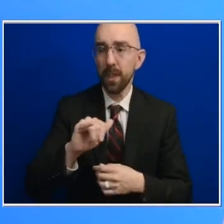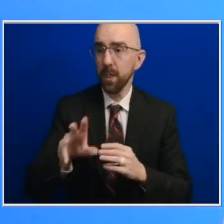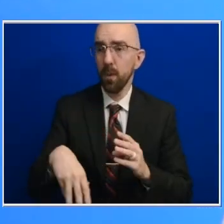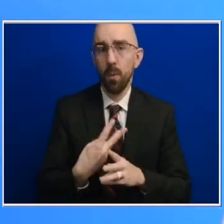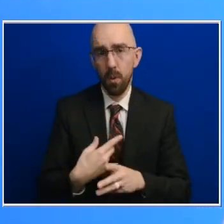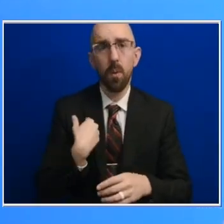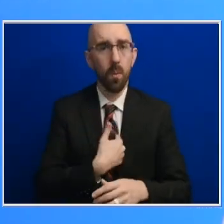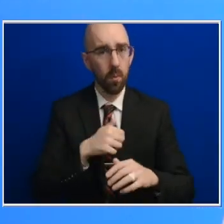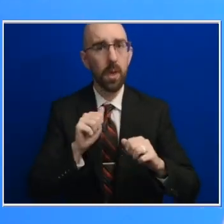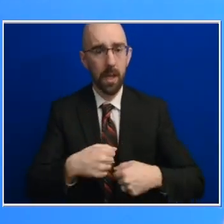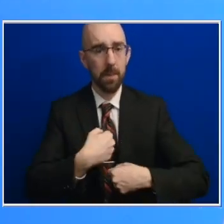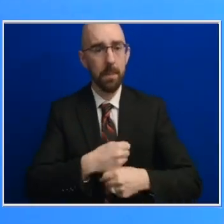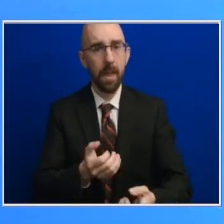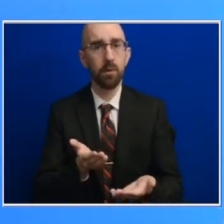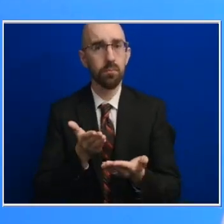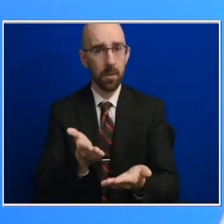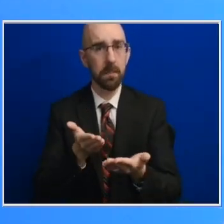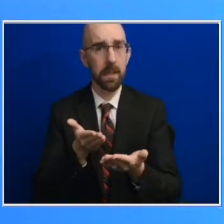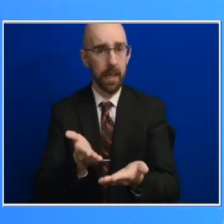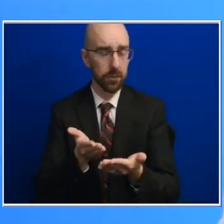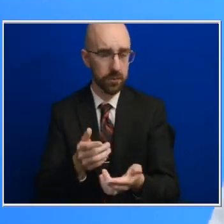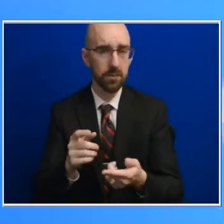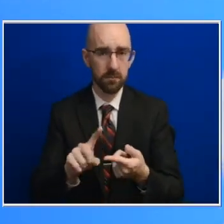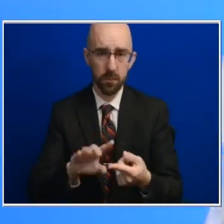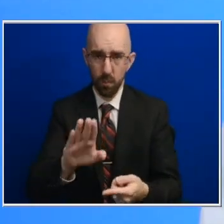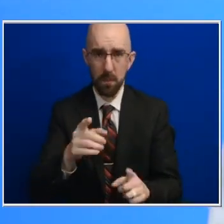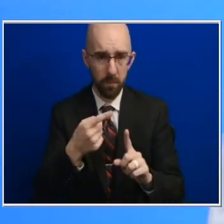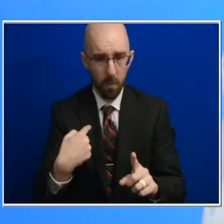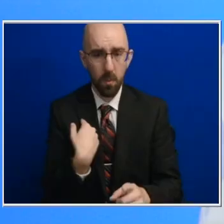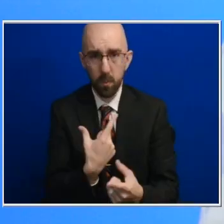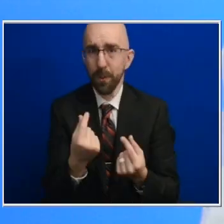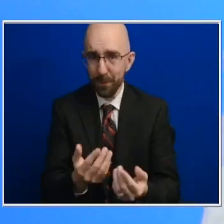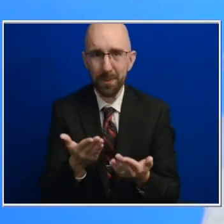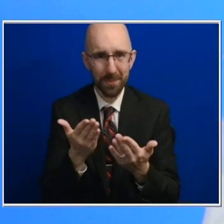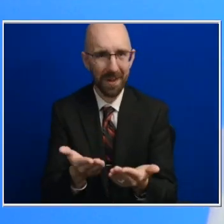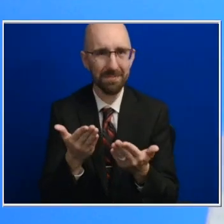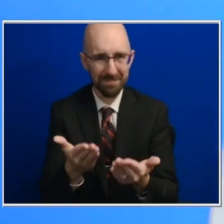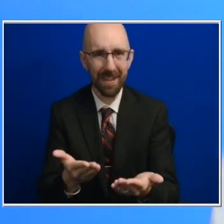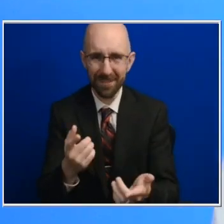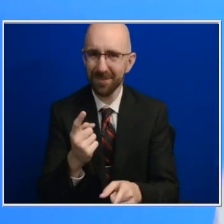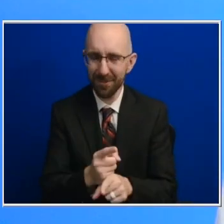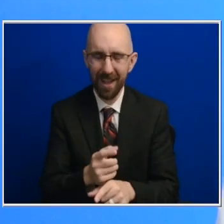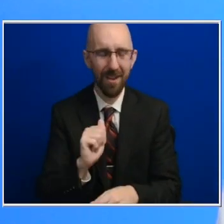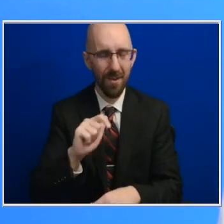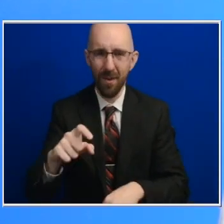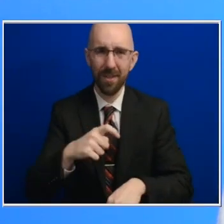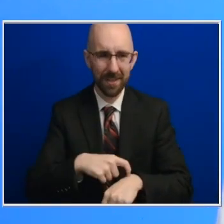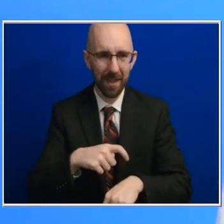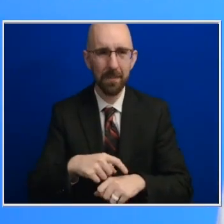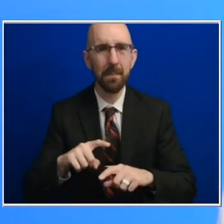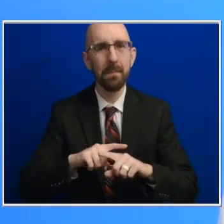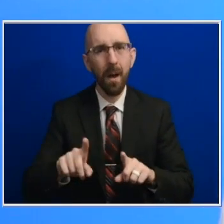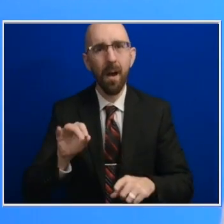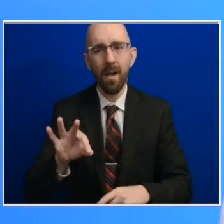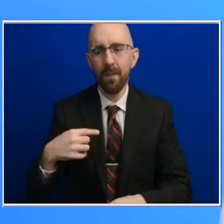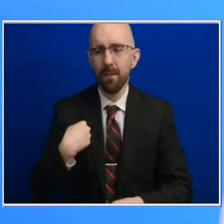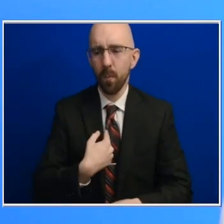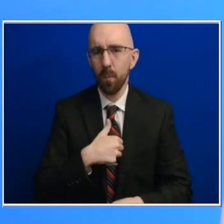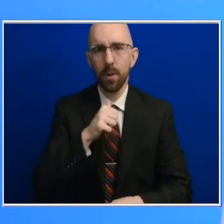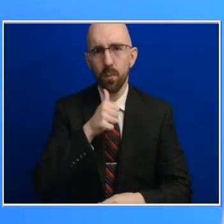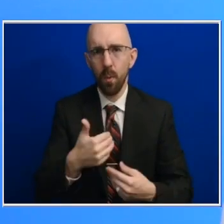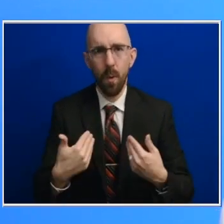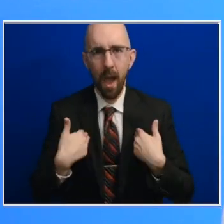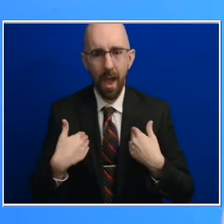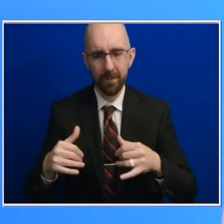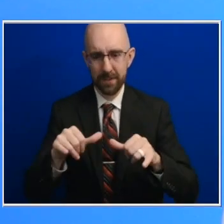of recommendations, and to your point, we do, right? We're making recommendations all the time. But if we don't have a